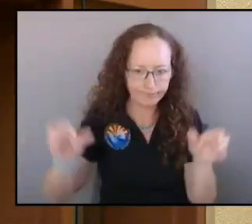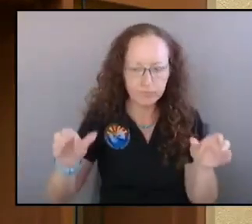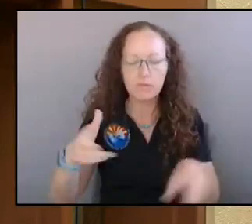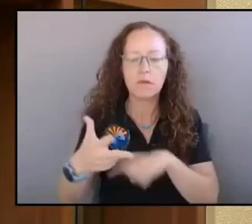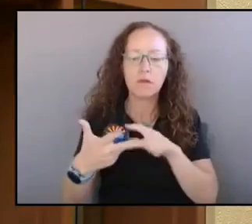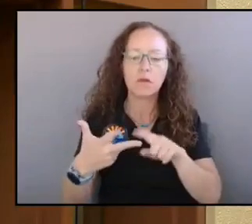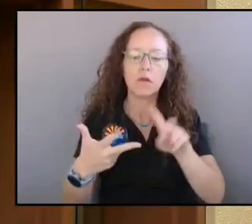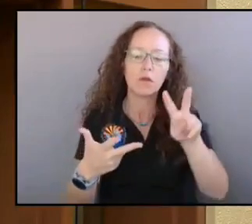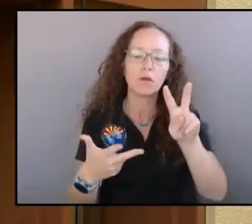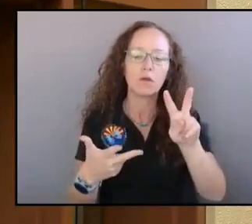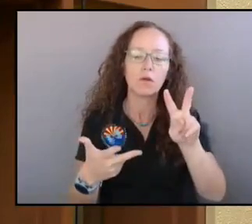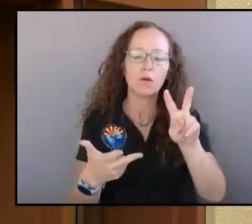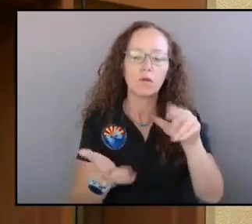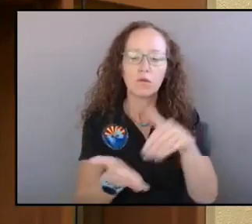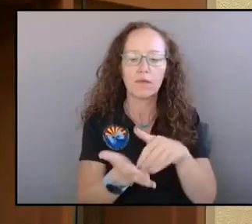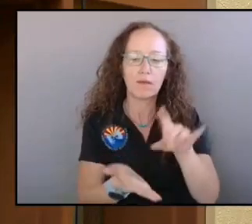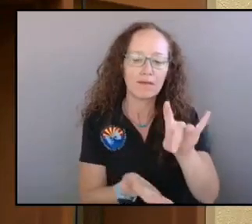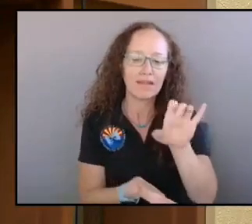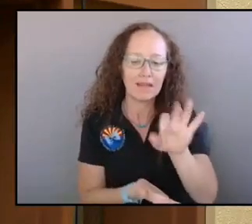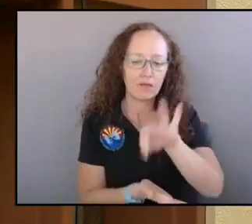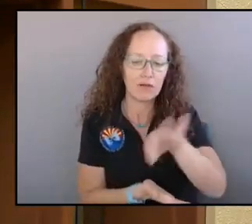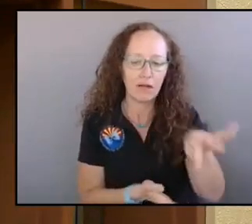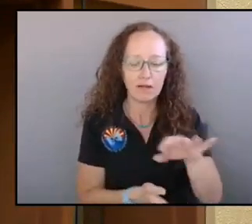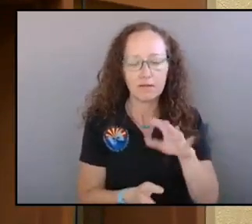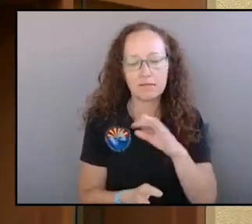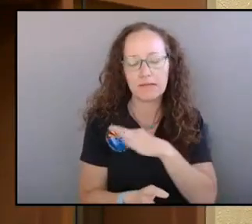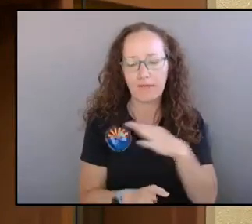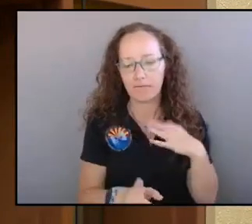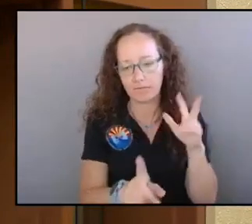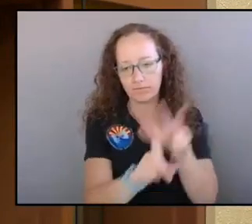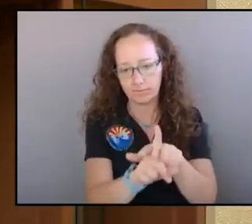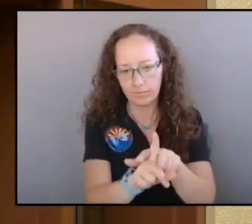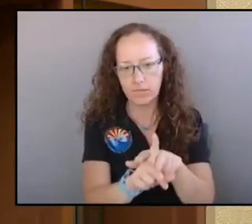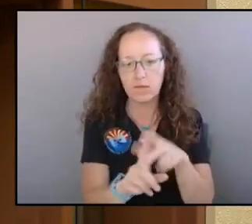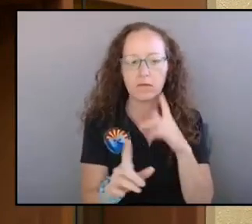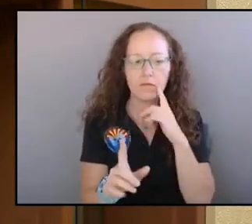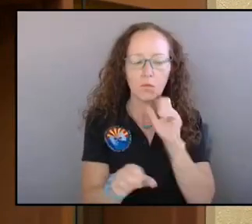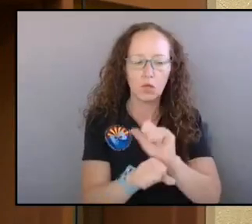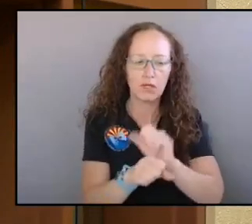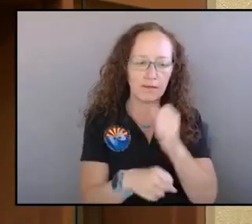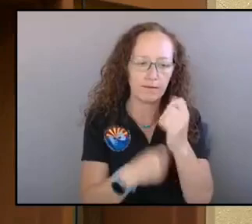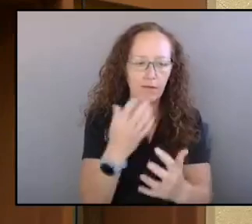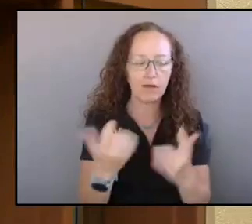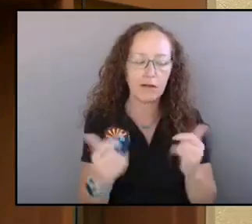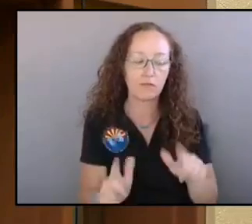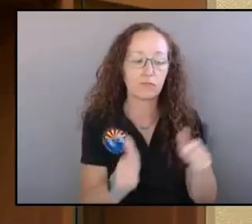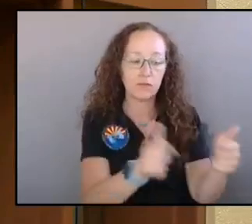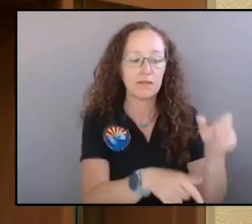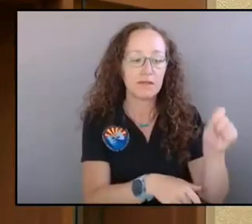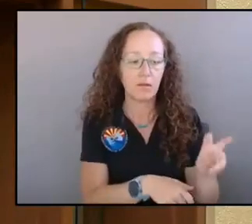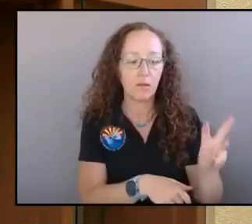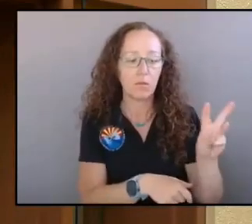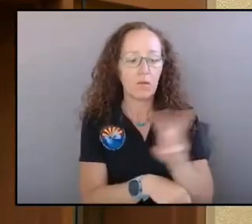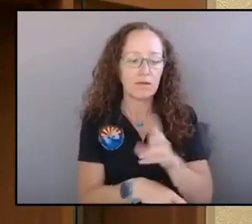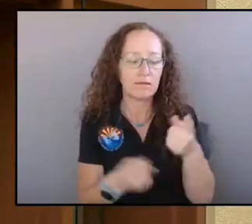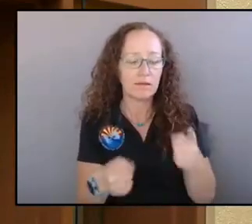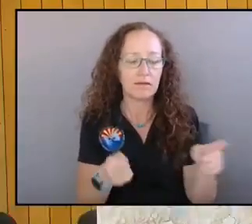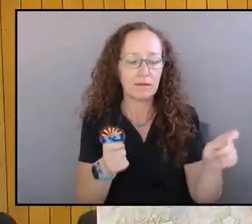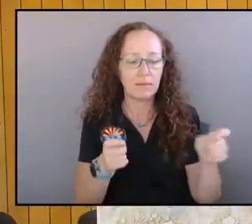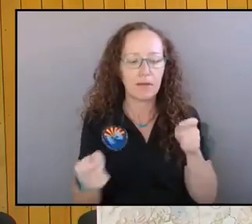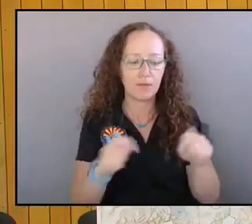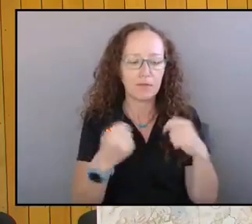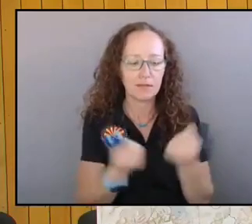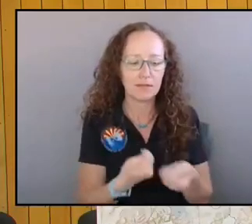2,899 personnel are now on the fire. With that, I'm going to turn it over to Southwest Incident Management Team 1 Incident Commander Carl